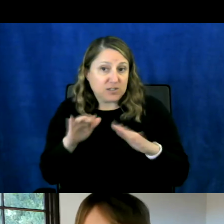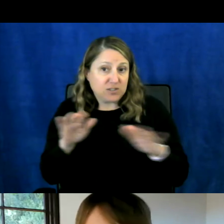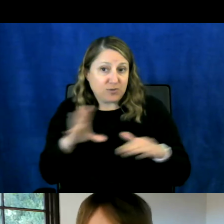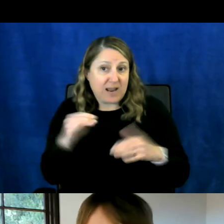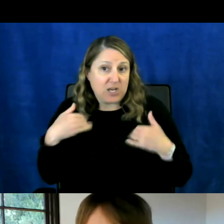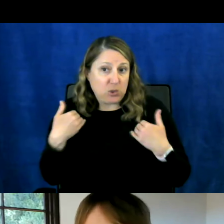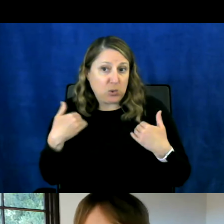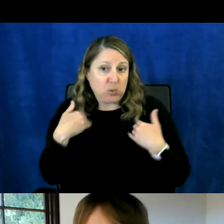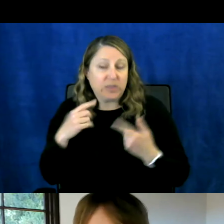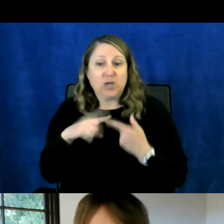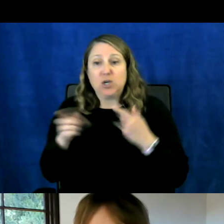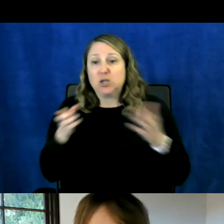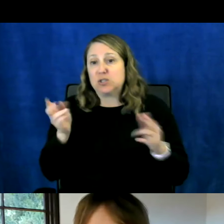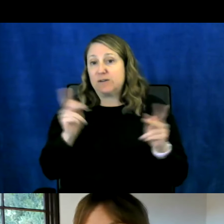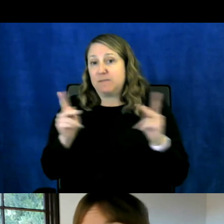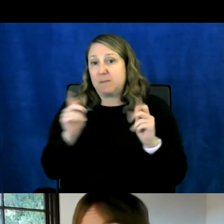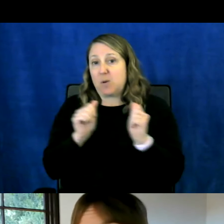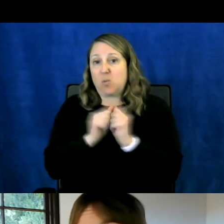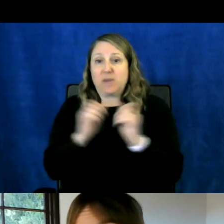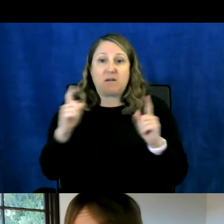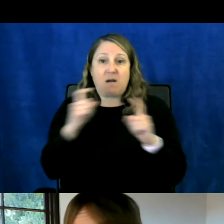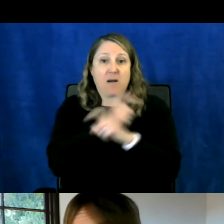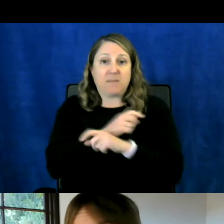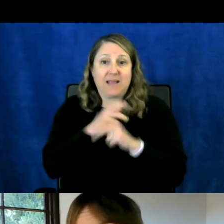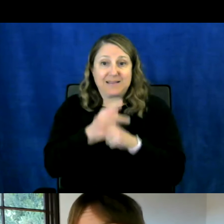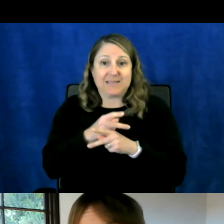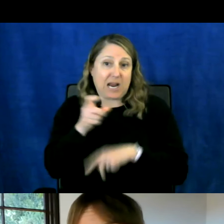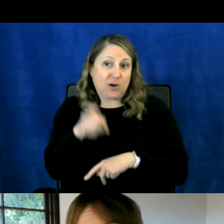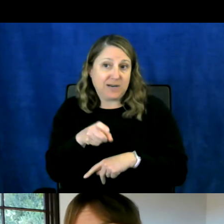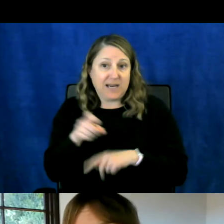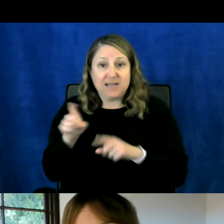both to serve people with complex care needs as well as to prevent